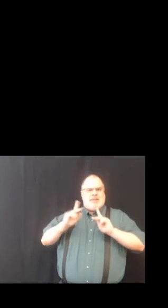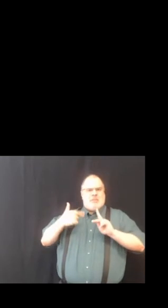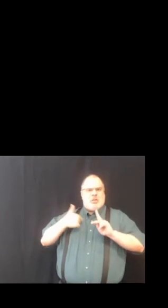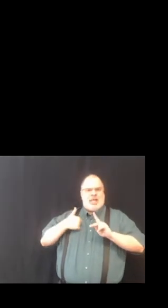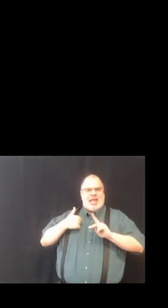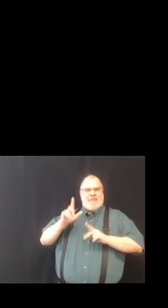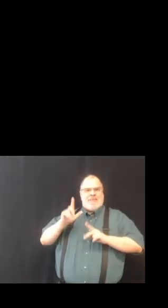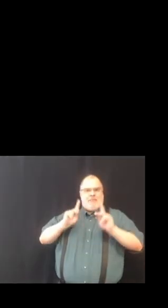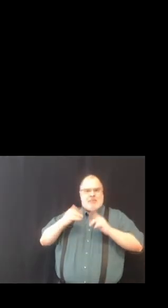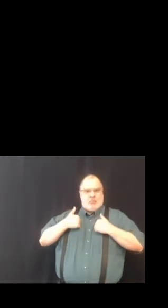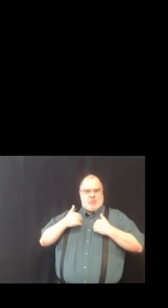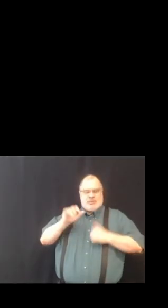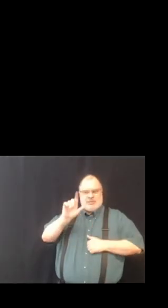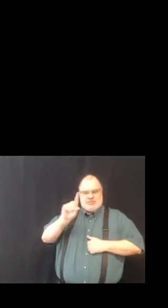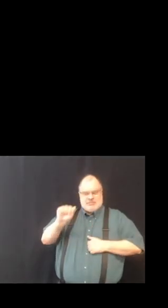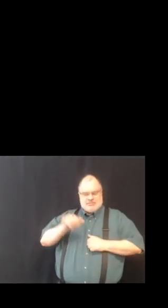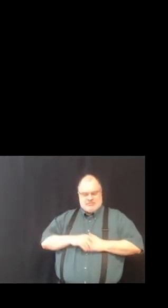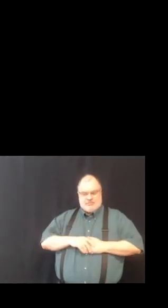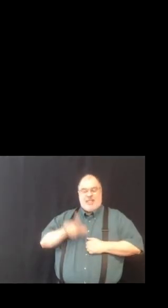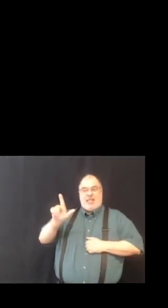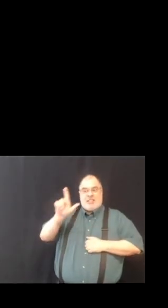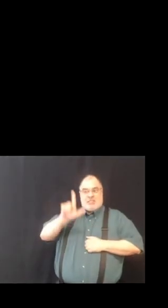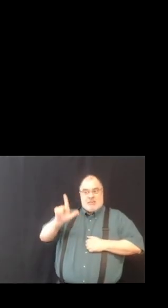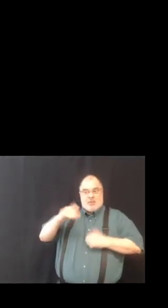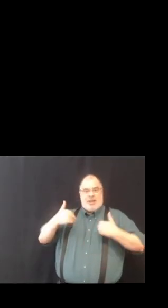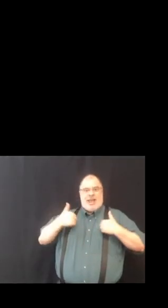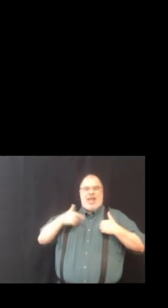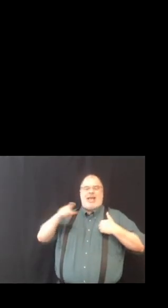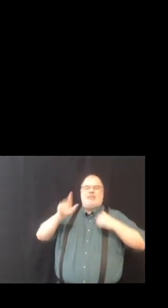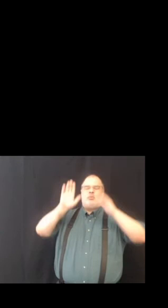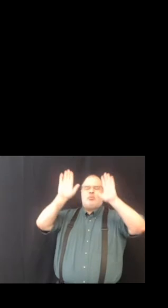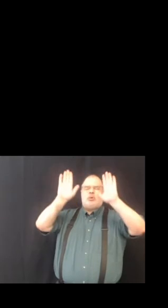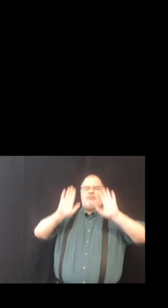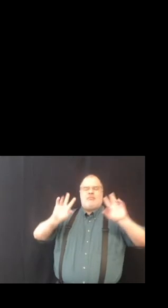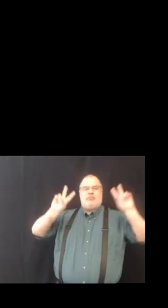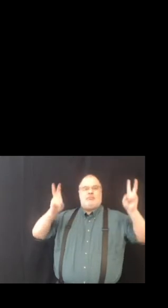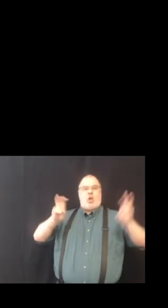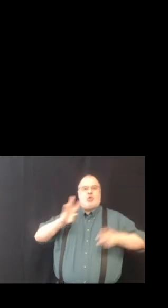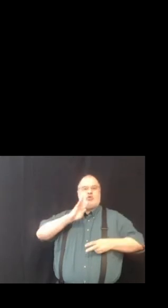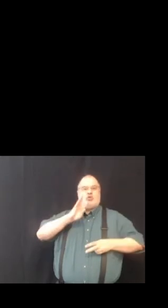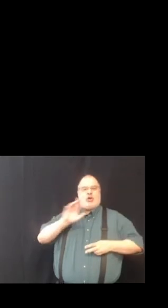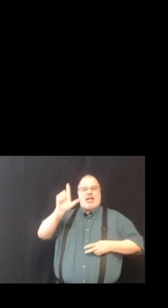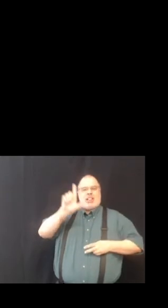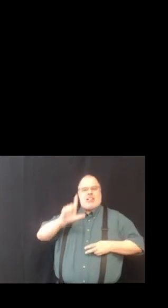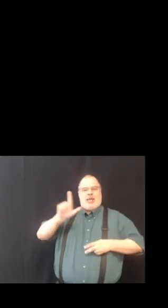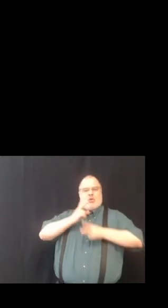people. The library system has an outstanding talking library loan program for customers with all types